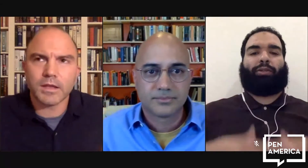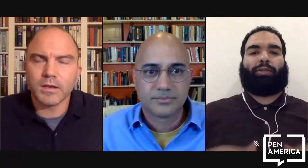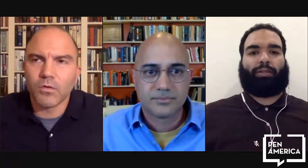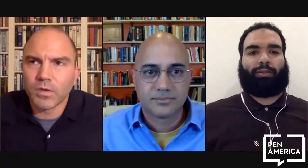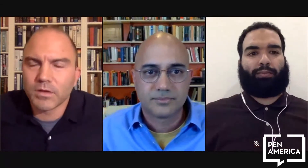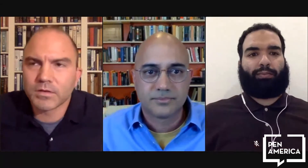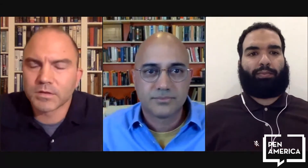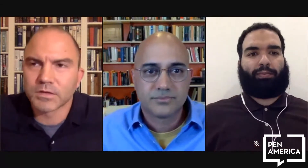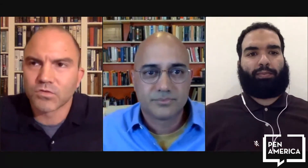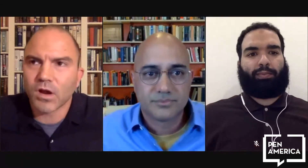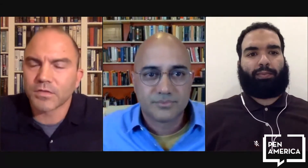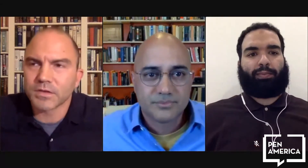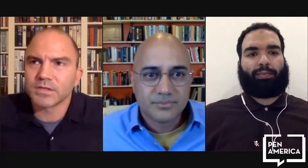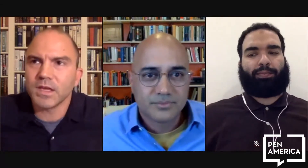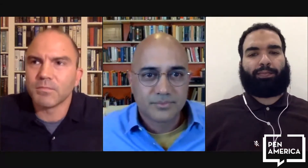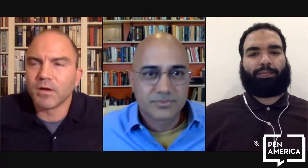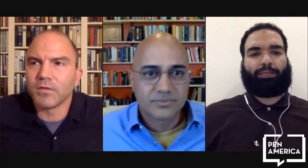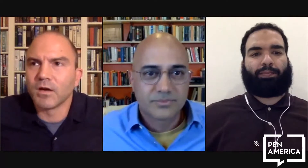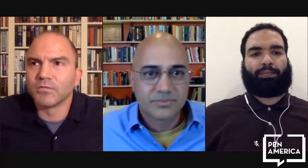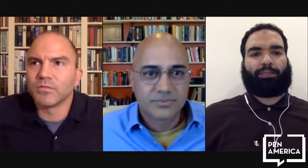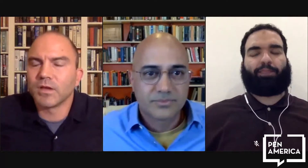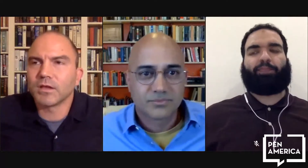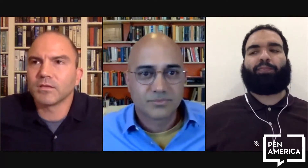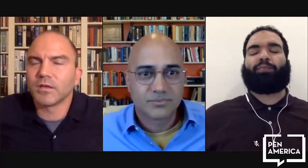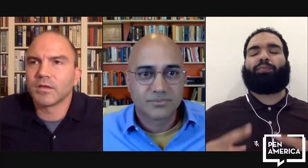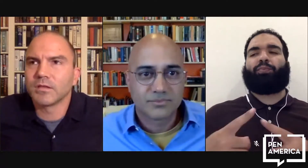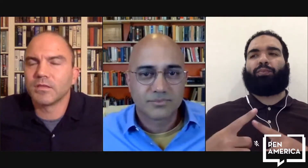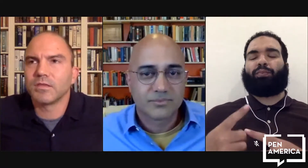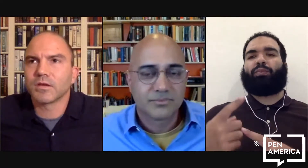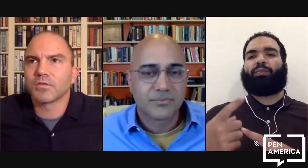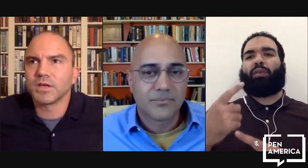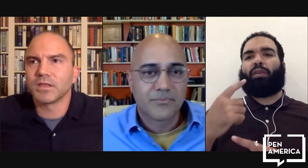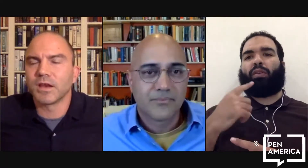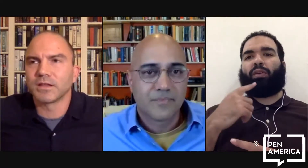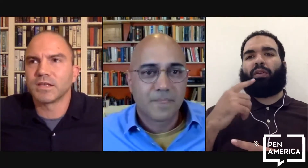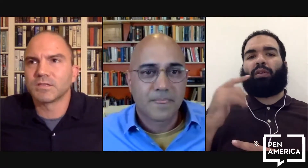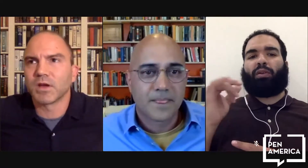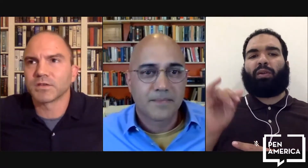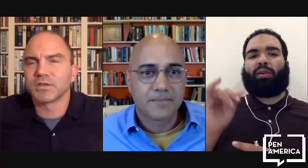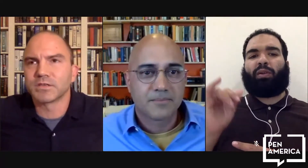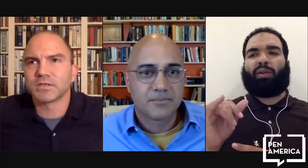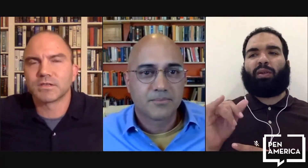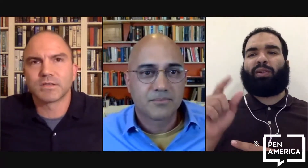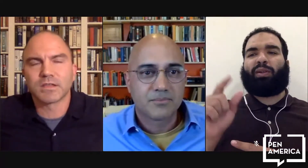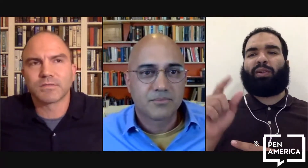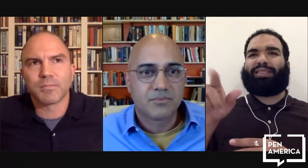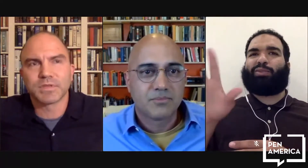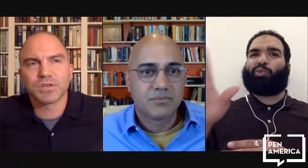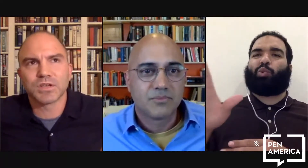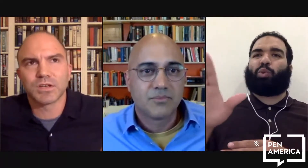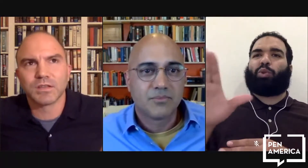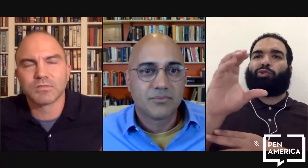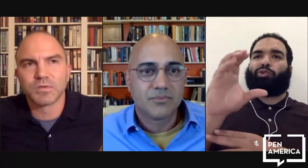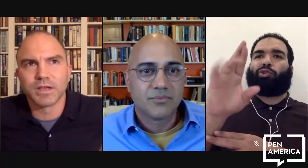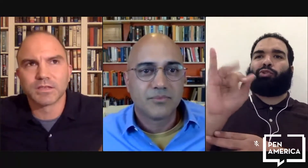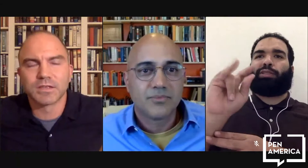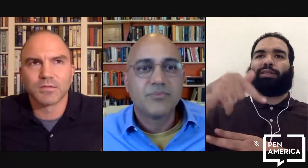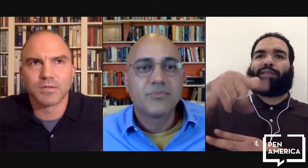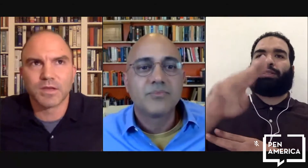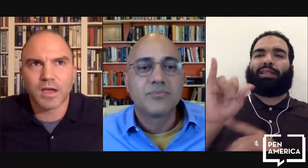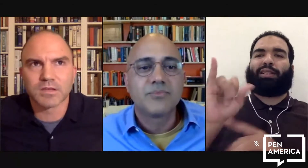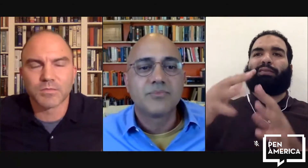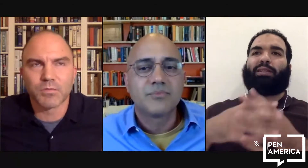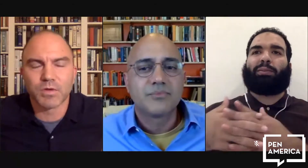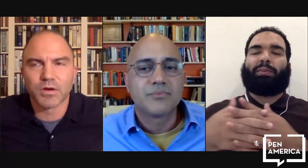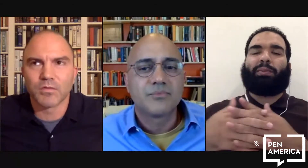in. And, to draw out this theme of the critique of the United States, but also this sense of opposition, and this relates to